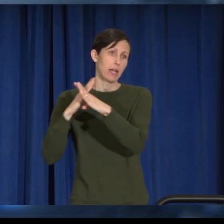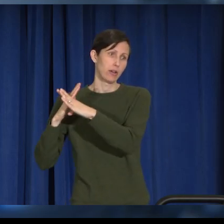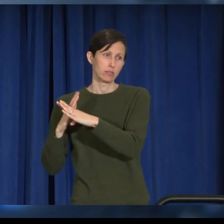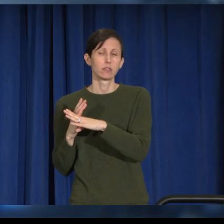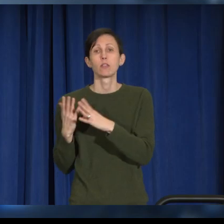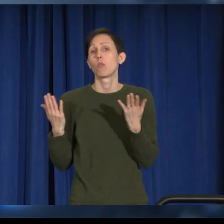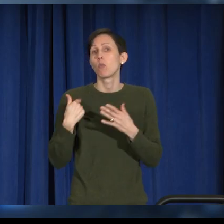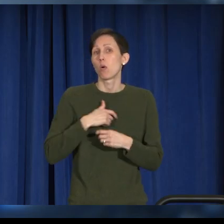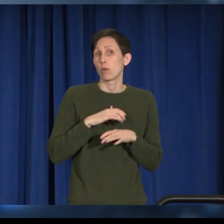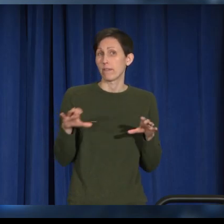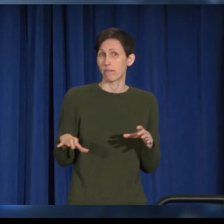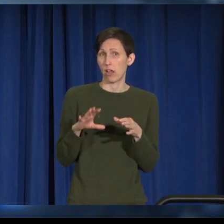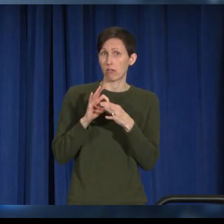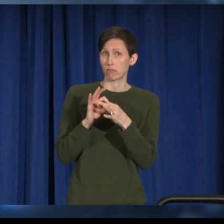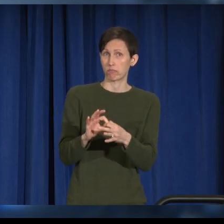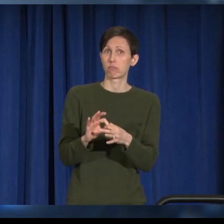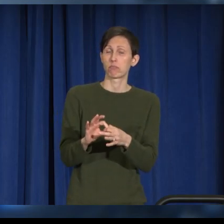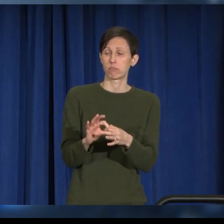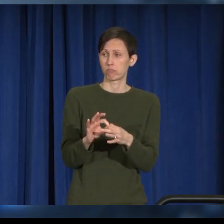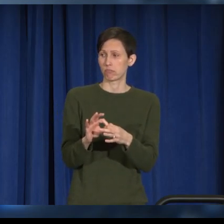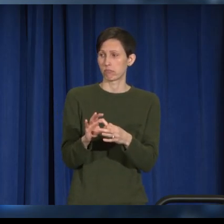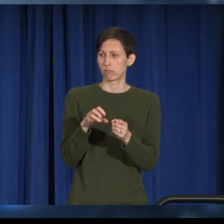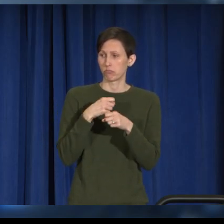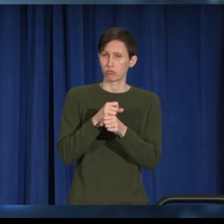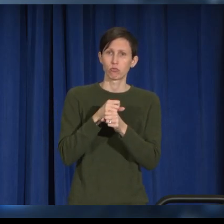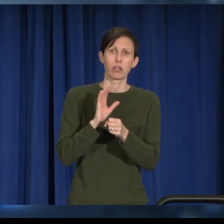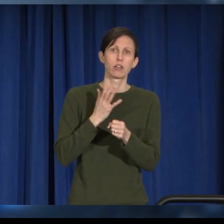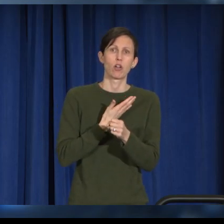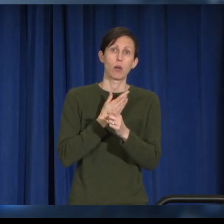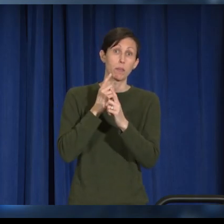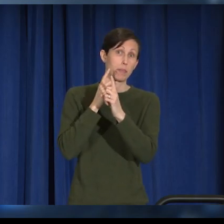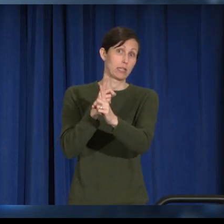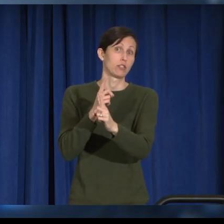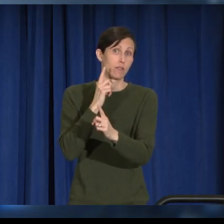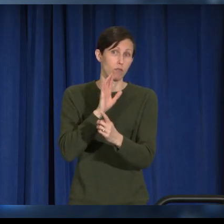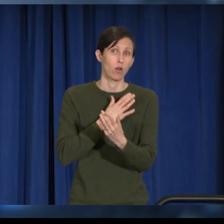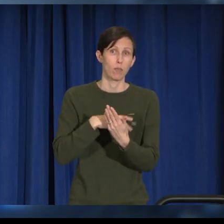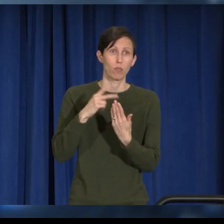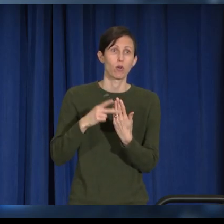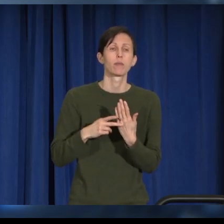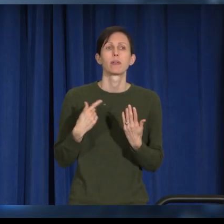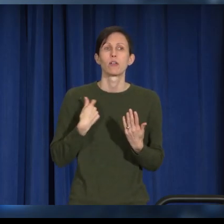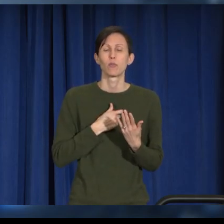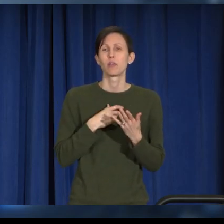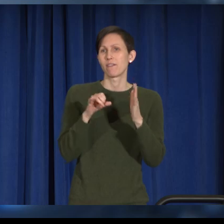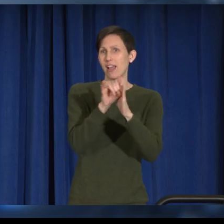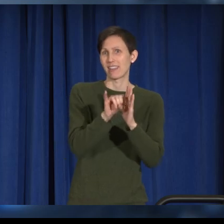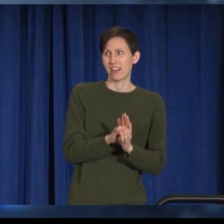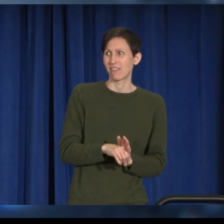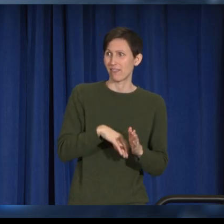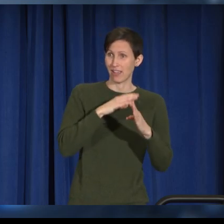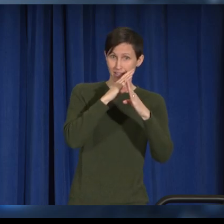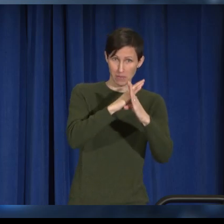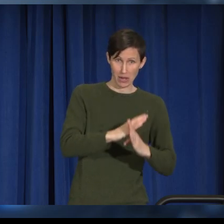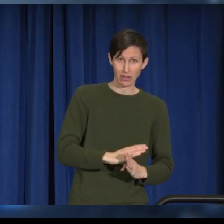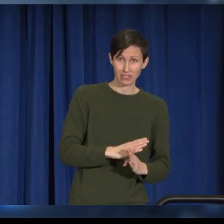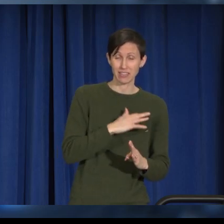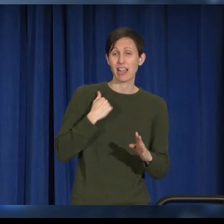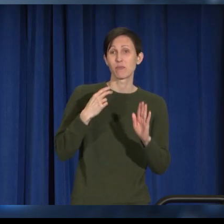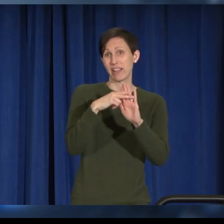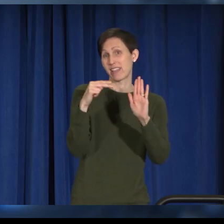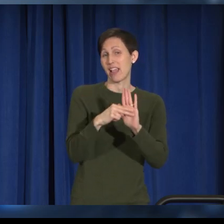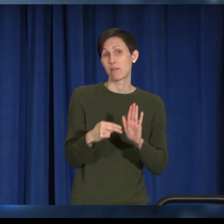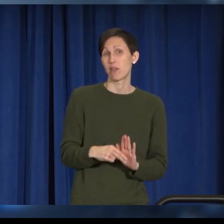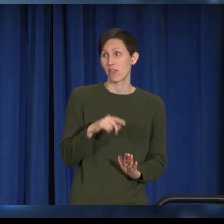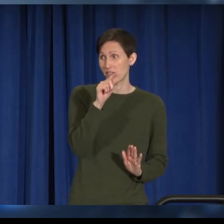what we've actually done in terms of creating our mission for our program is actually identifying those barriers and labeling them